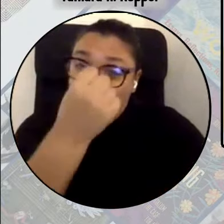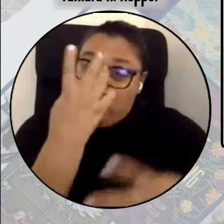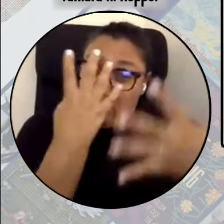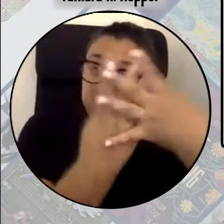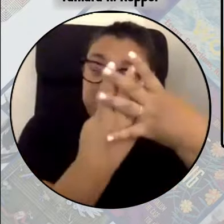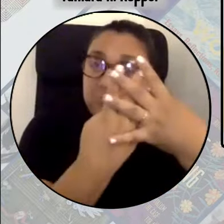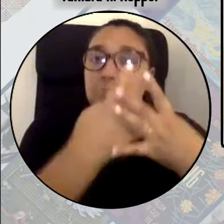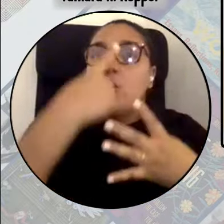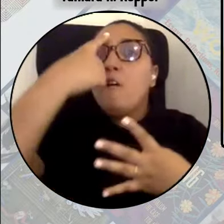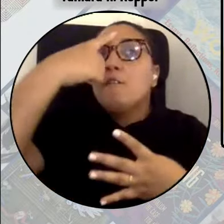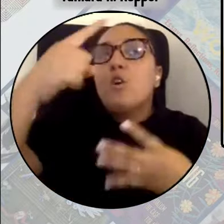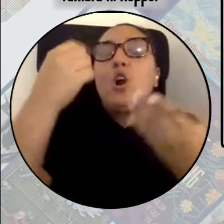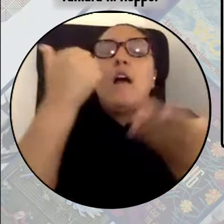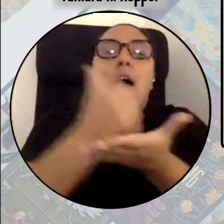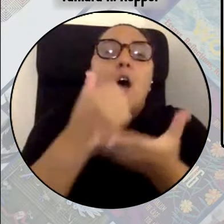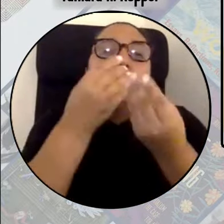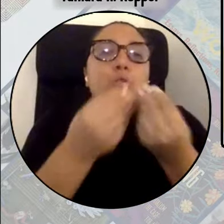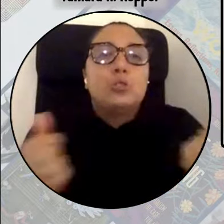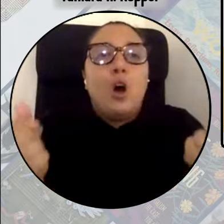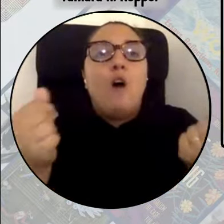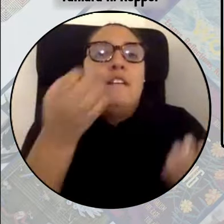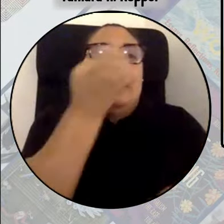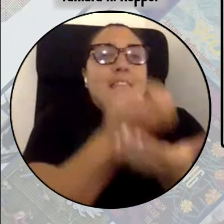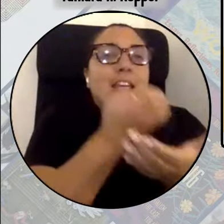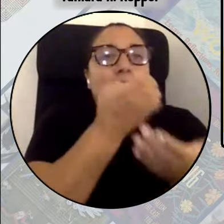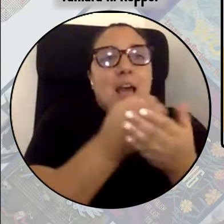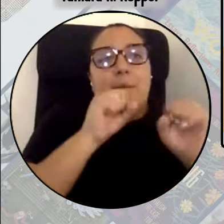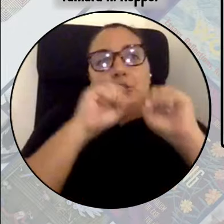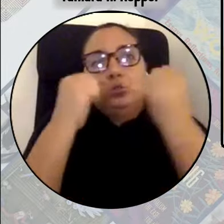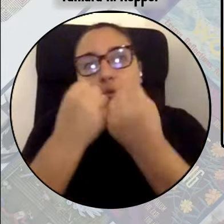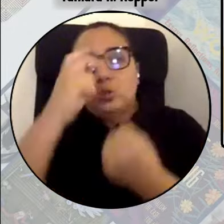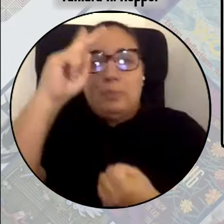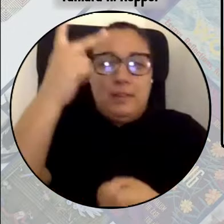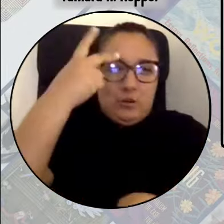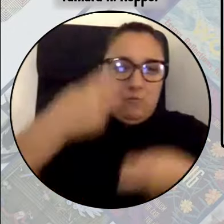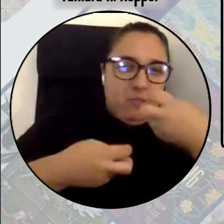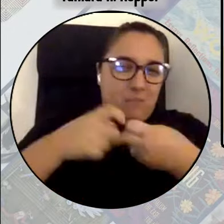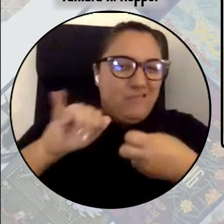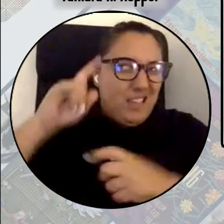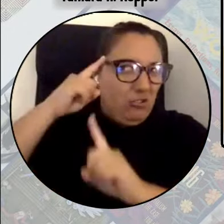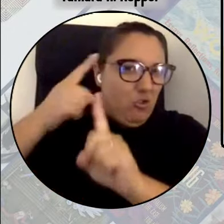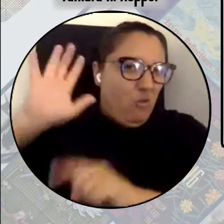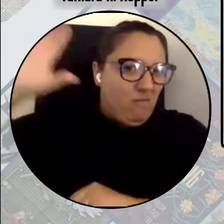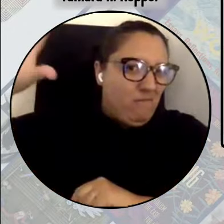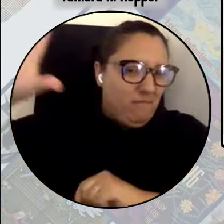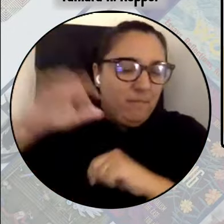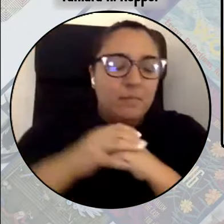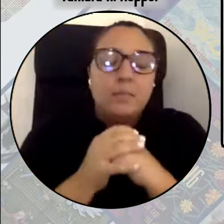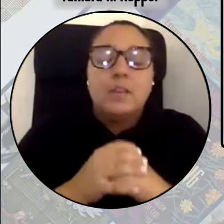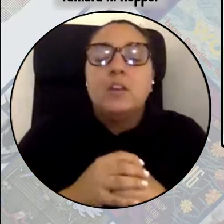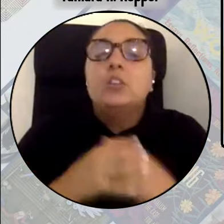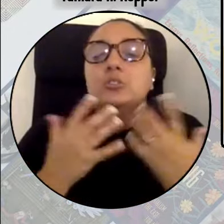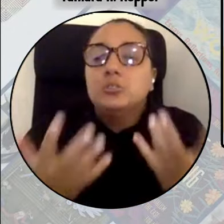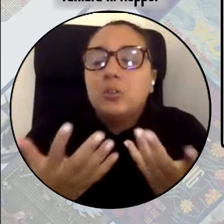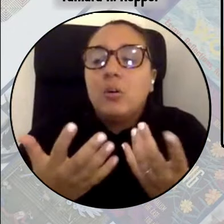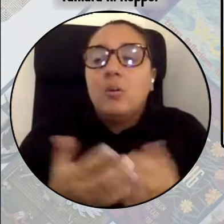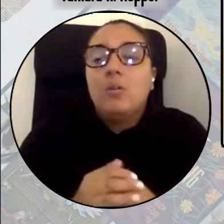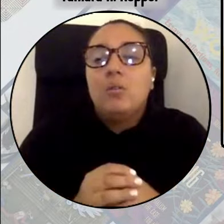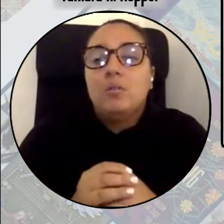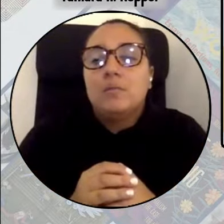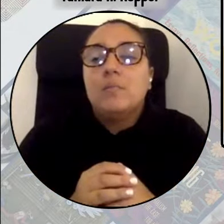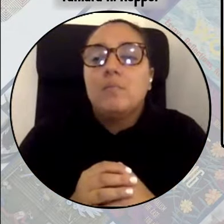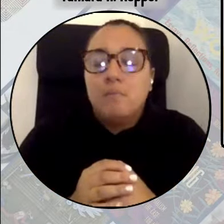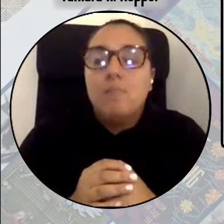political problems. And so for them, prison industrial complex obviously involves trying to free people